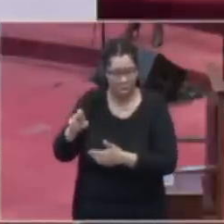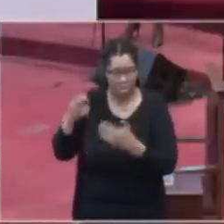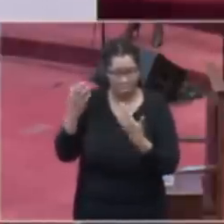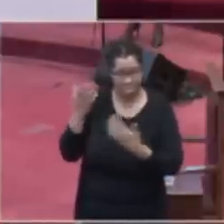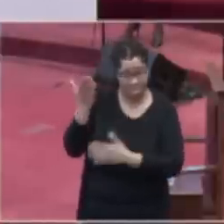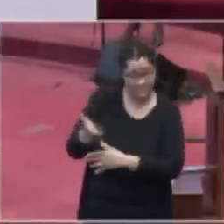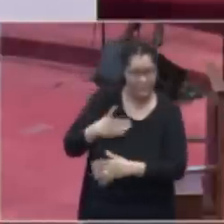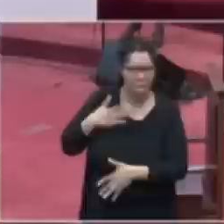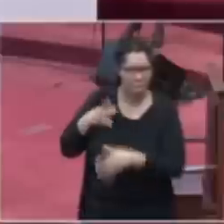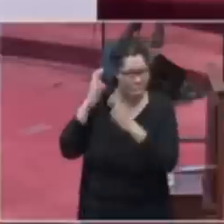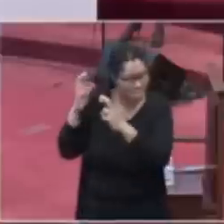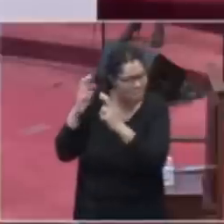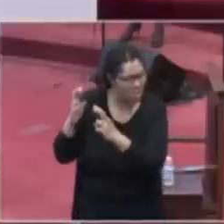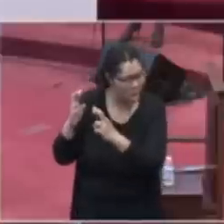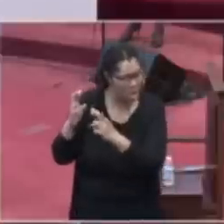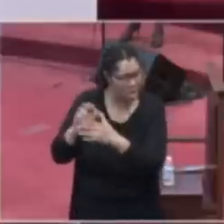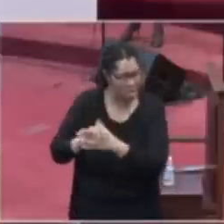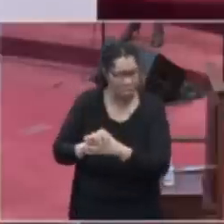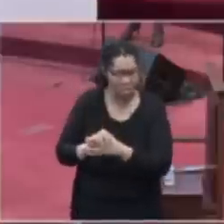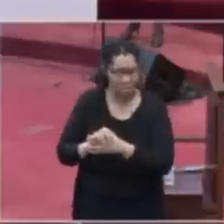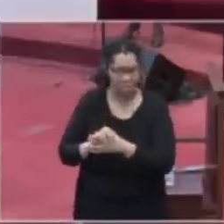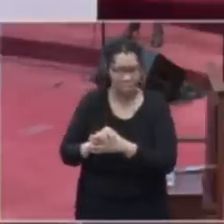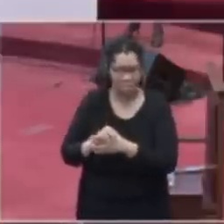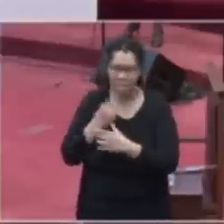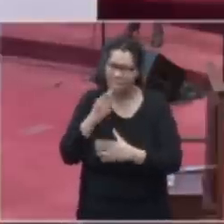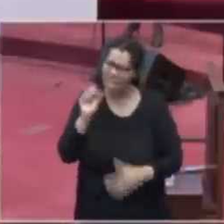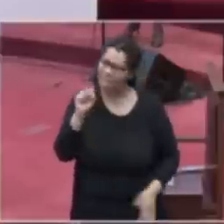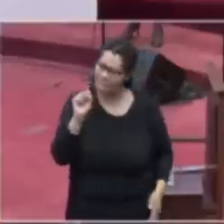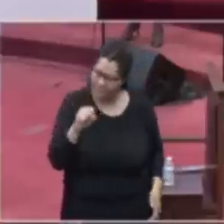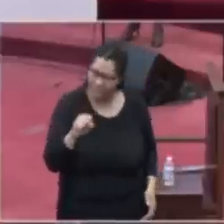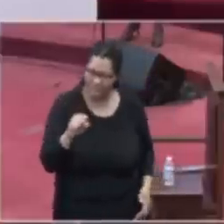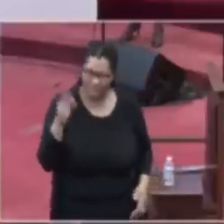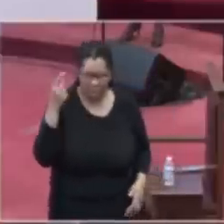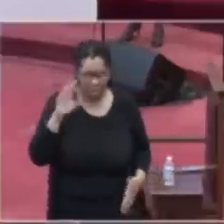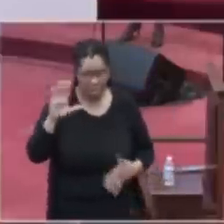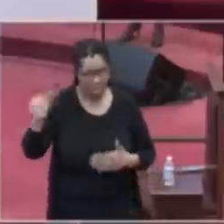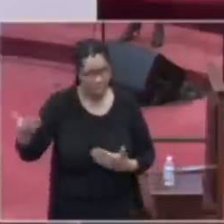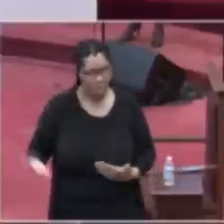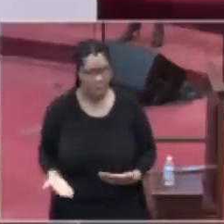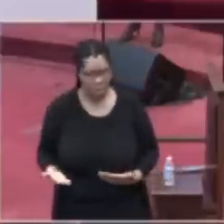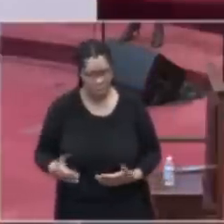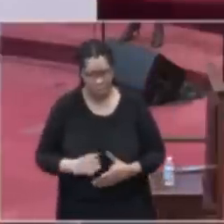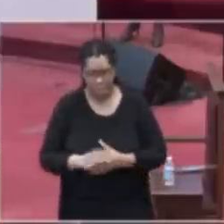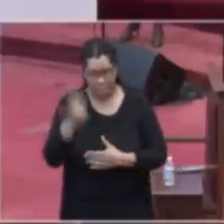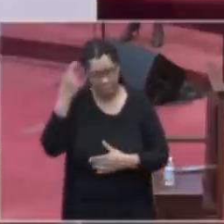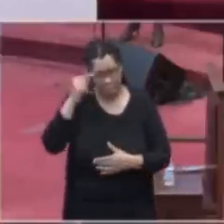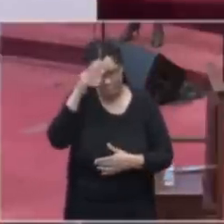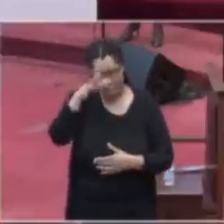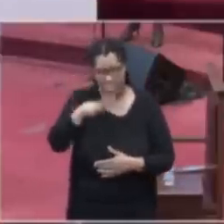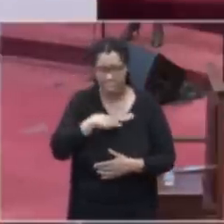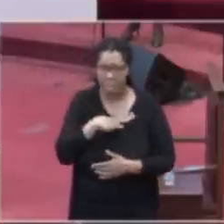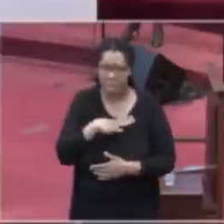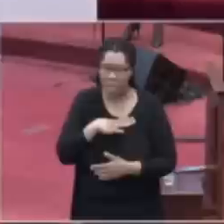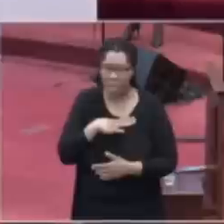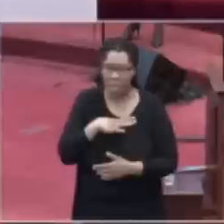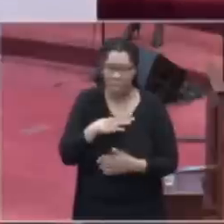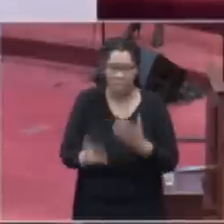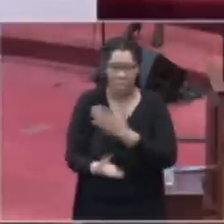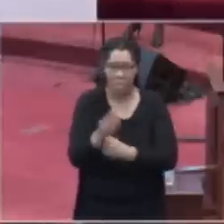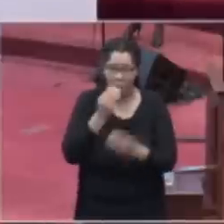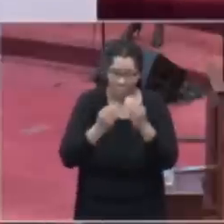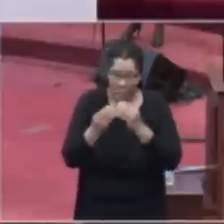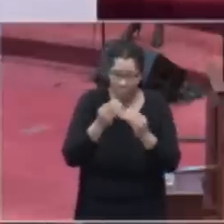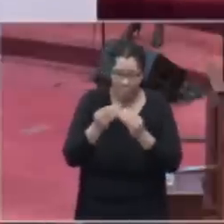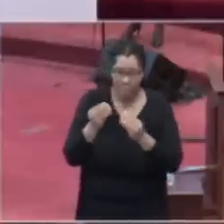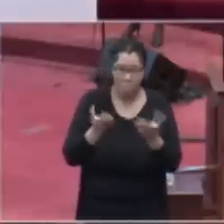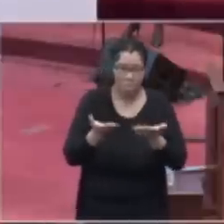friend. It was saying yes to an invitation to do a men's breakfast and